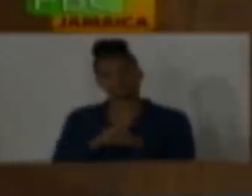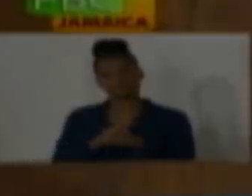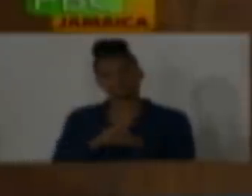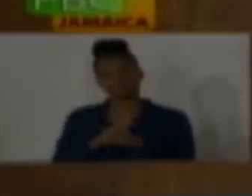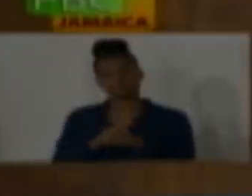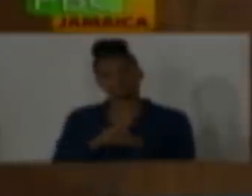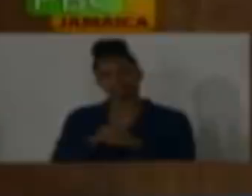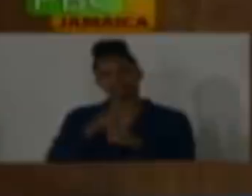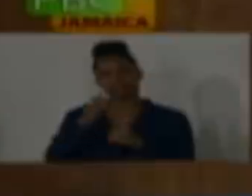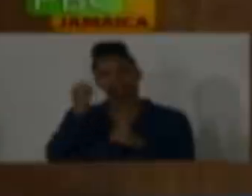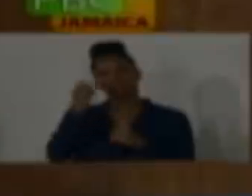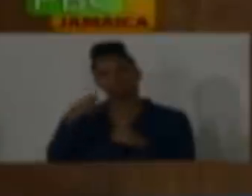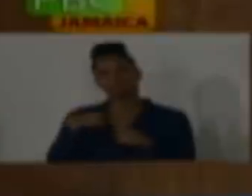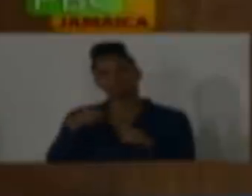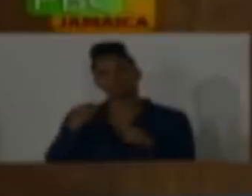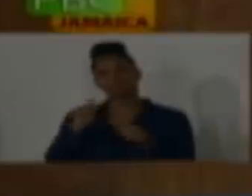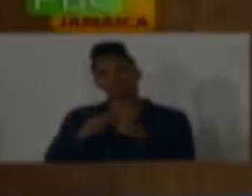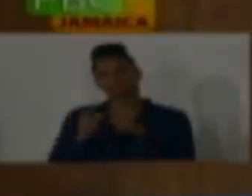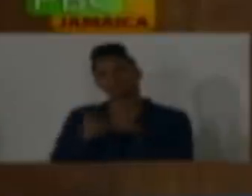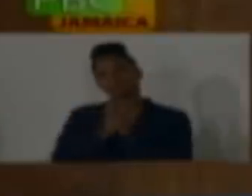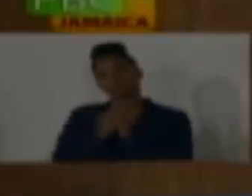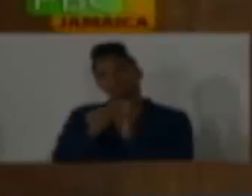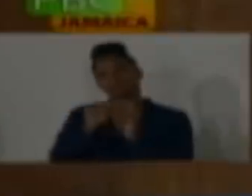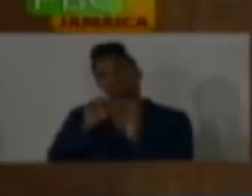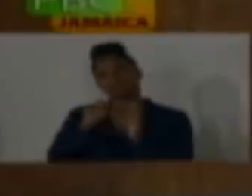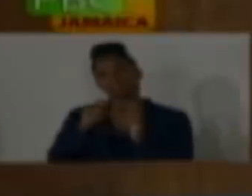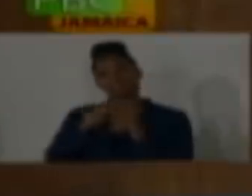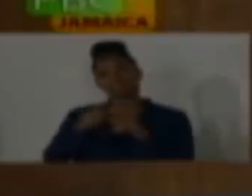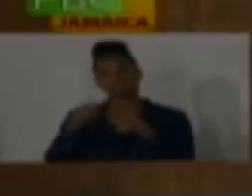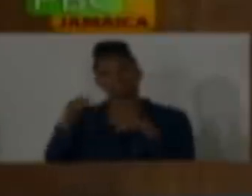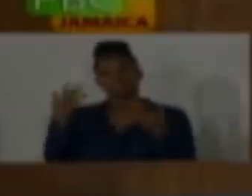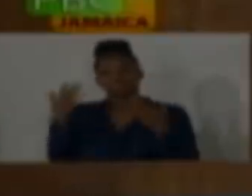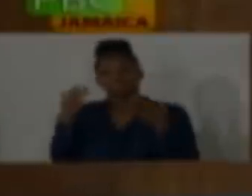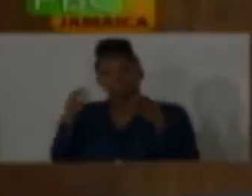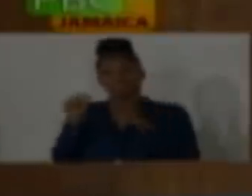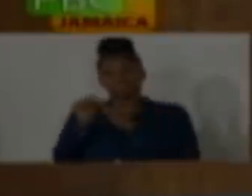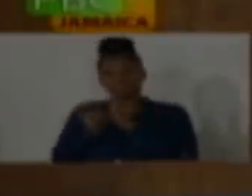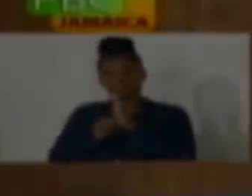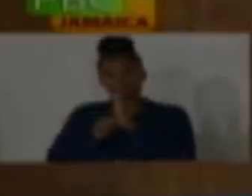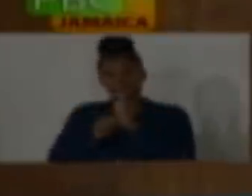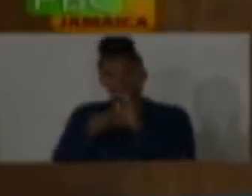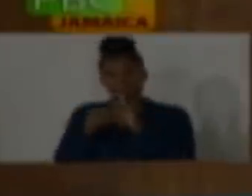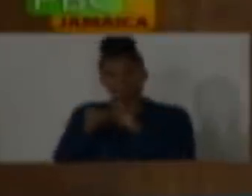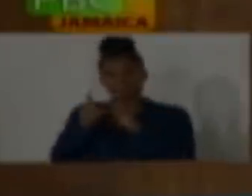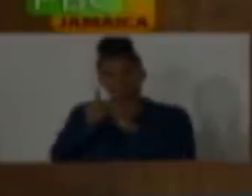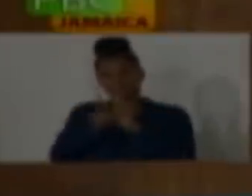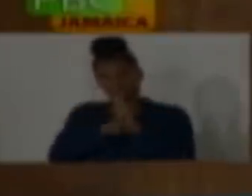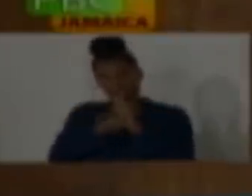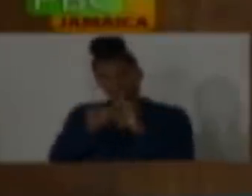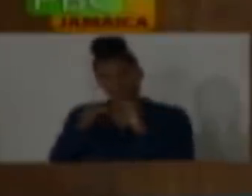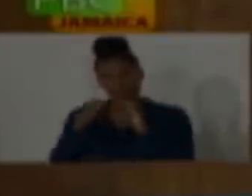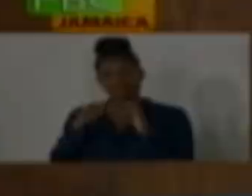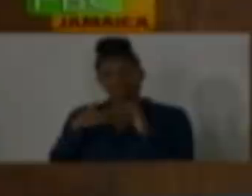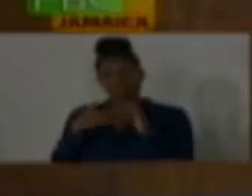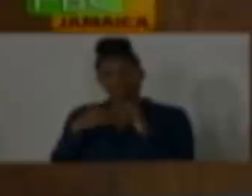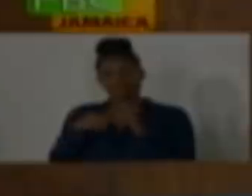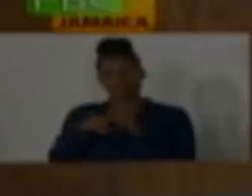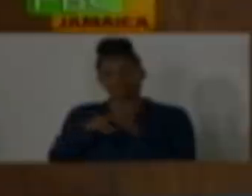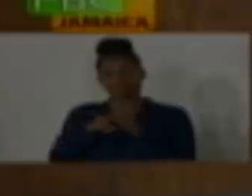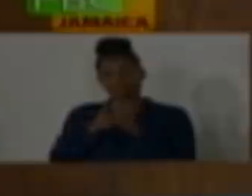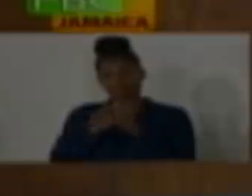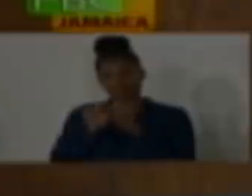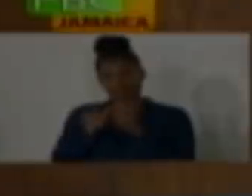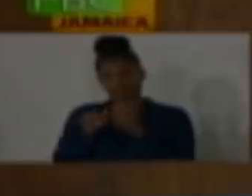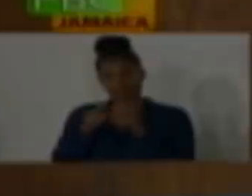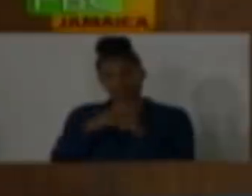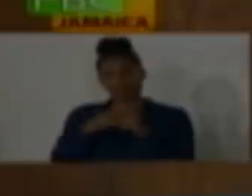the repeal has not yet taken effect. If we're going to be amending an Act which is already the subject of legislation which has repealed it, then